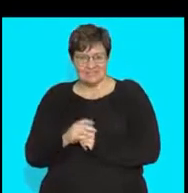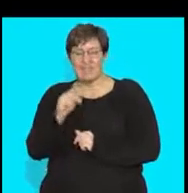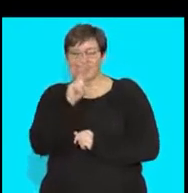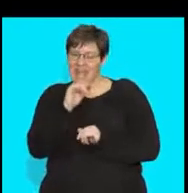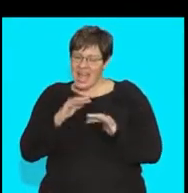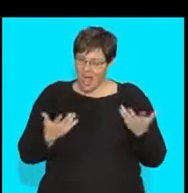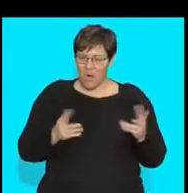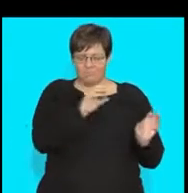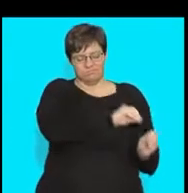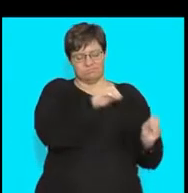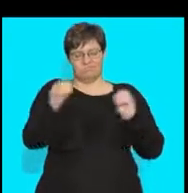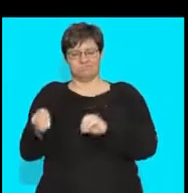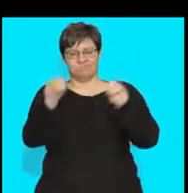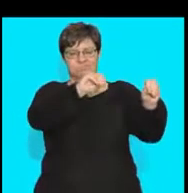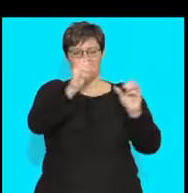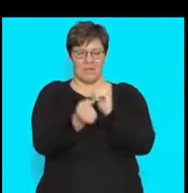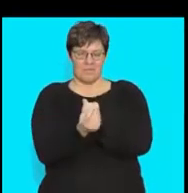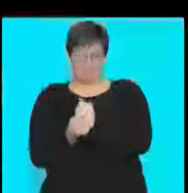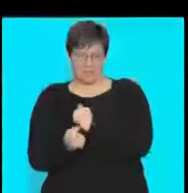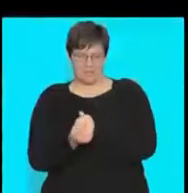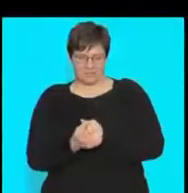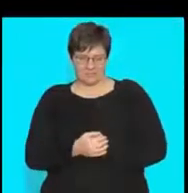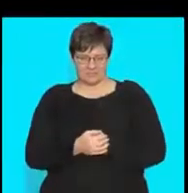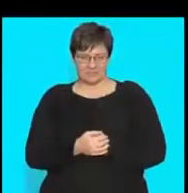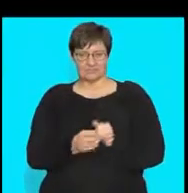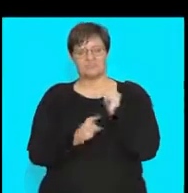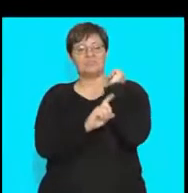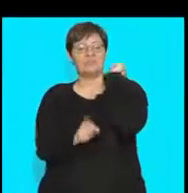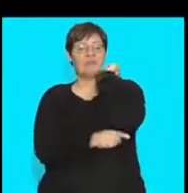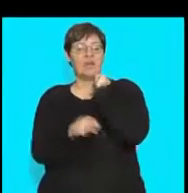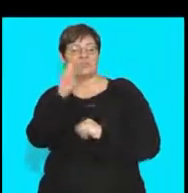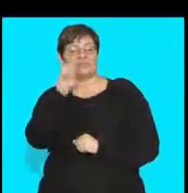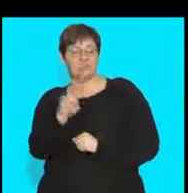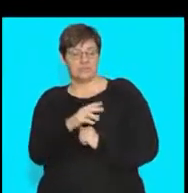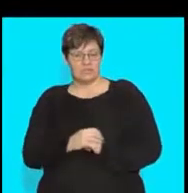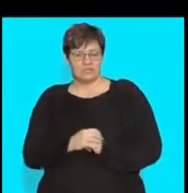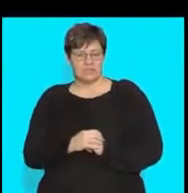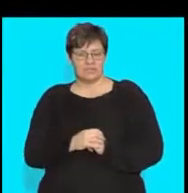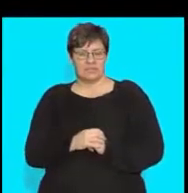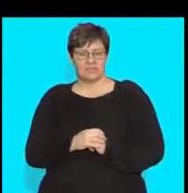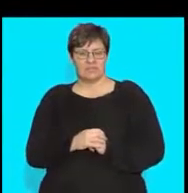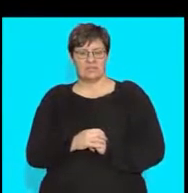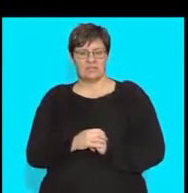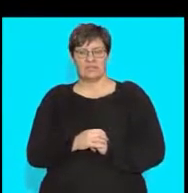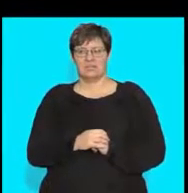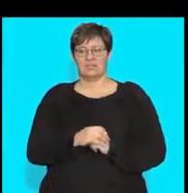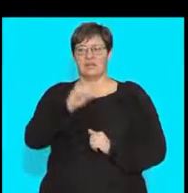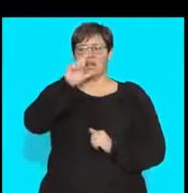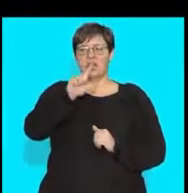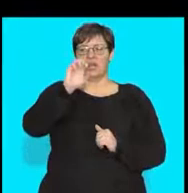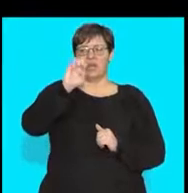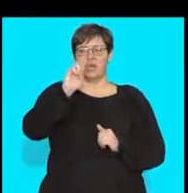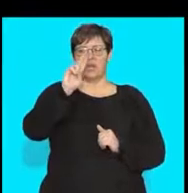is how pollination is going to occur. Now, the last one we're going to look at, the plastid, is a